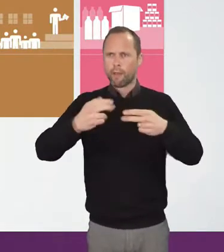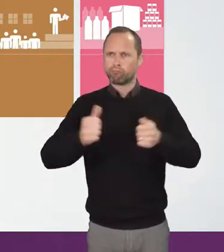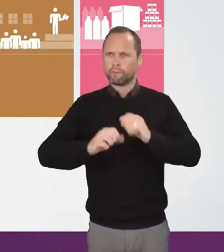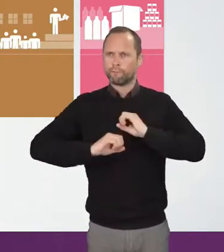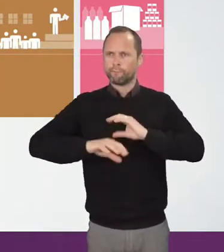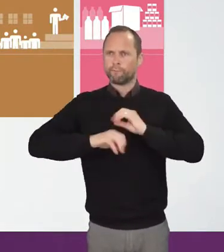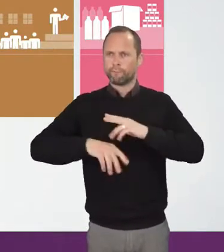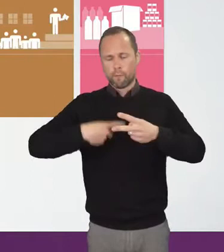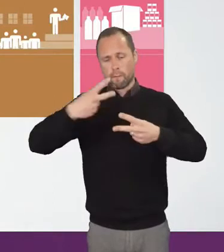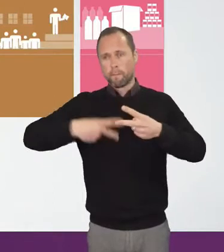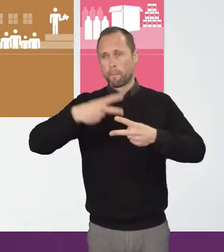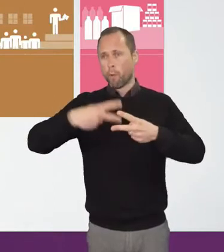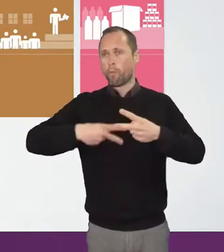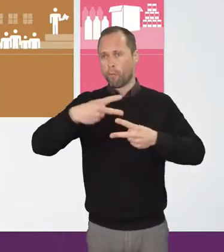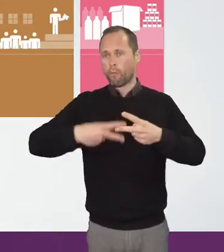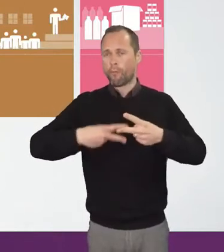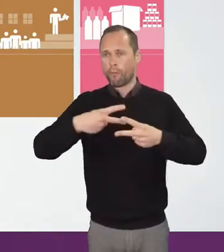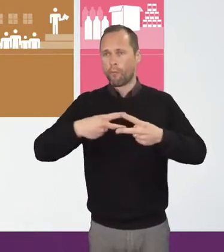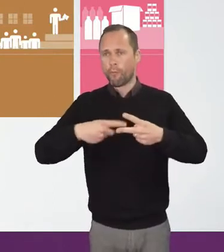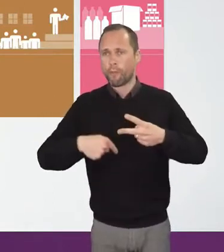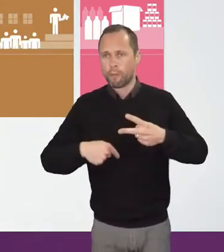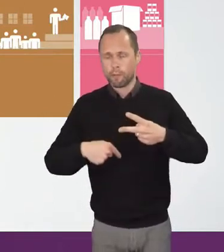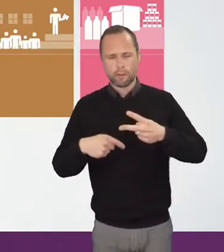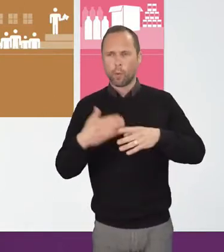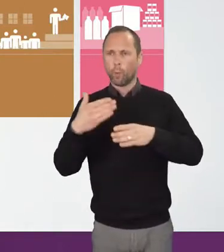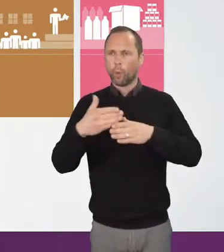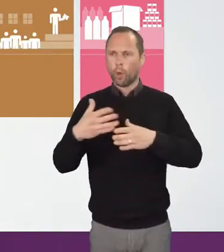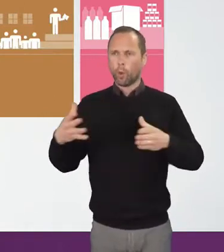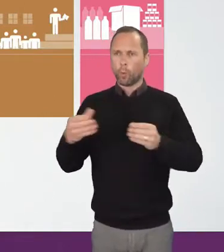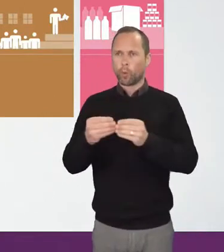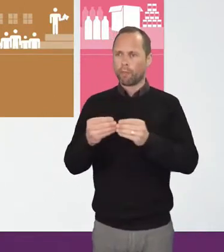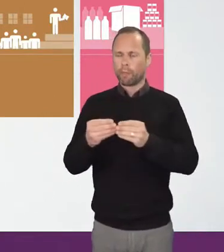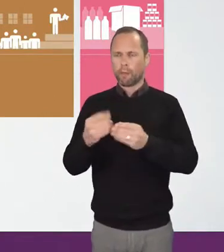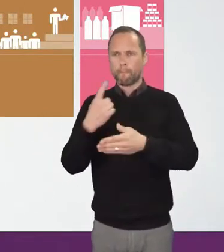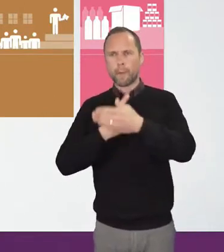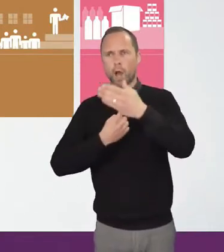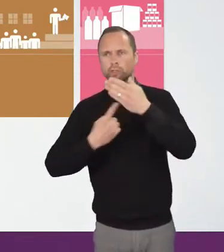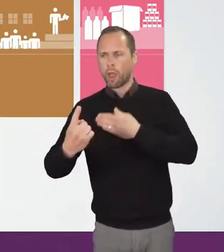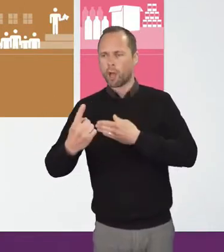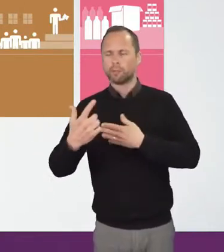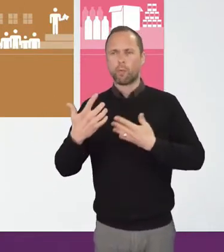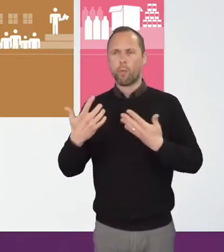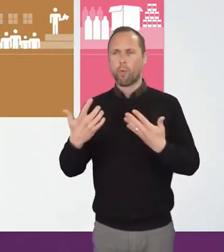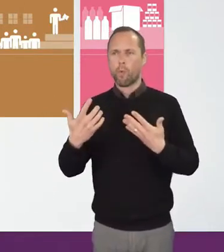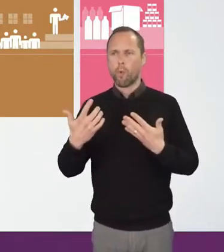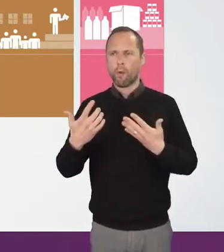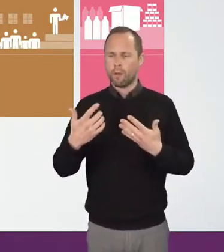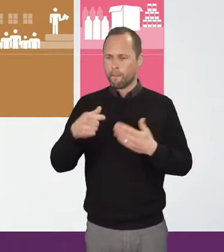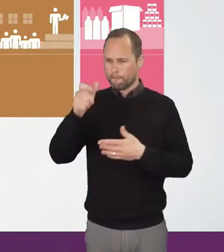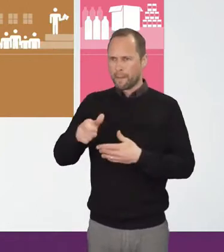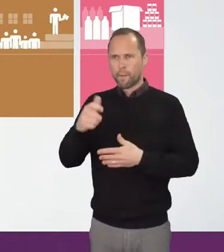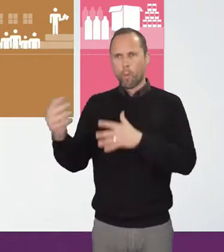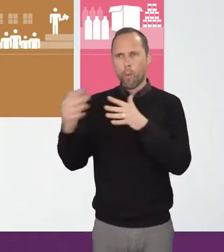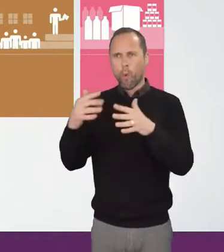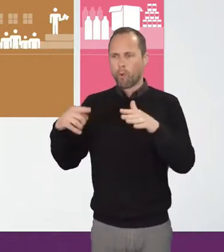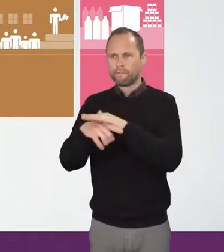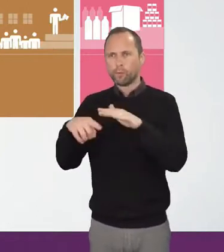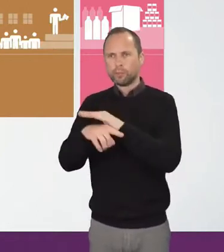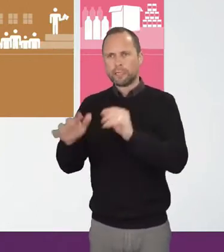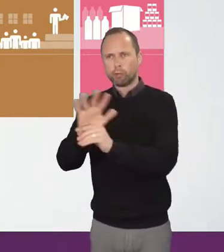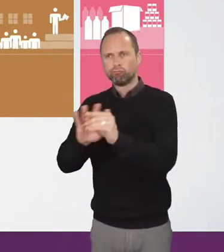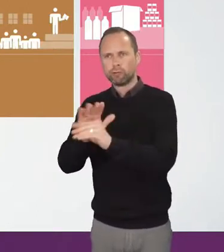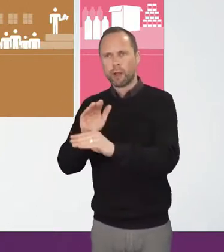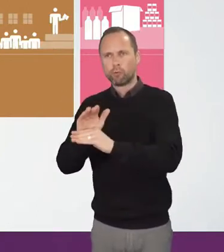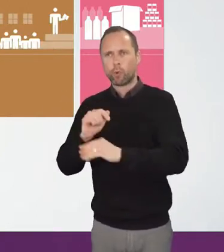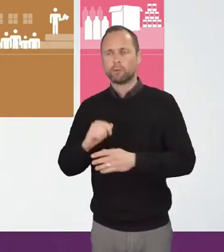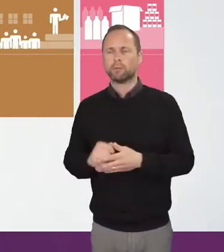it tends to be worked out in the most marginalised and also most fragile contexts. Firstly, around development, this is